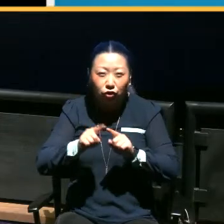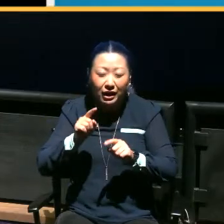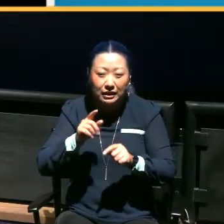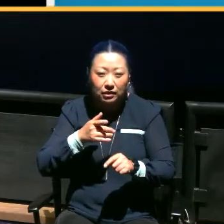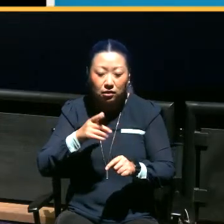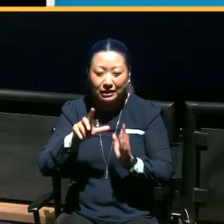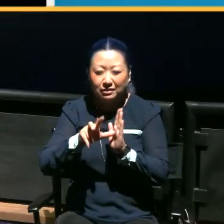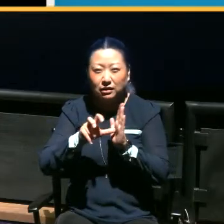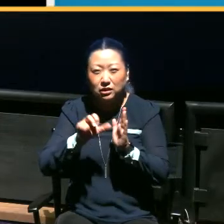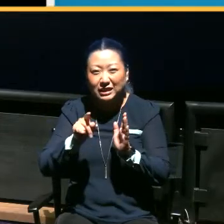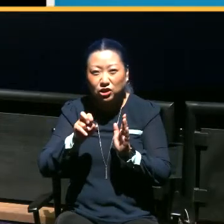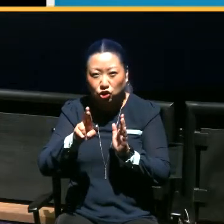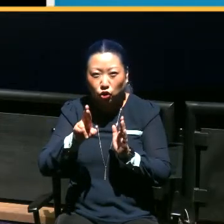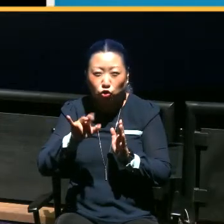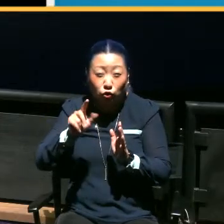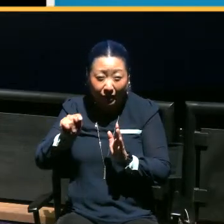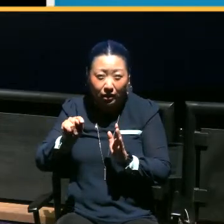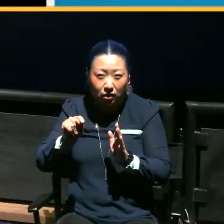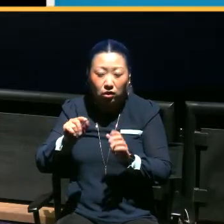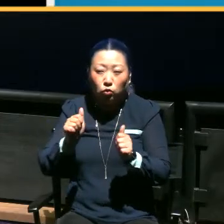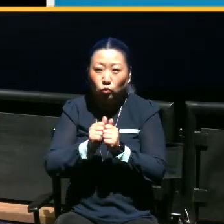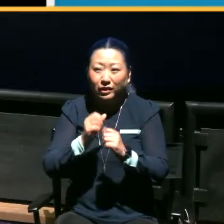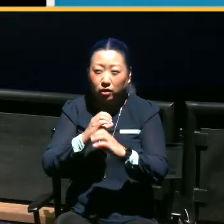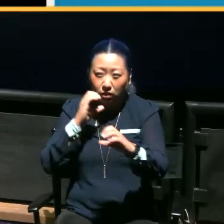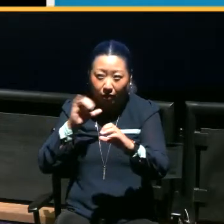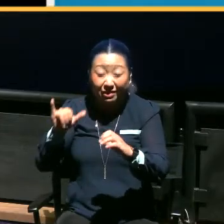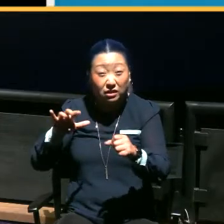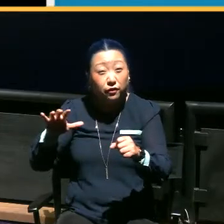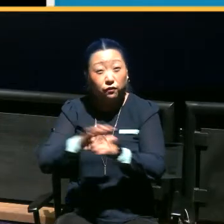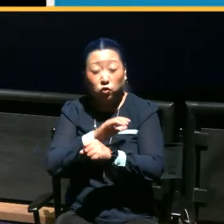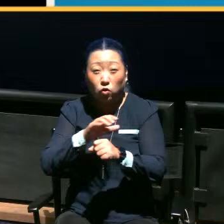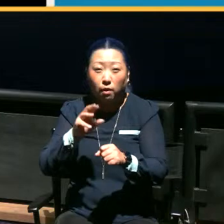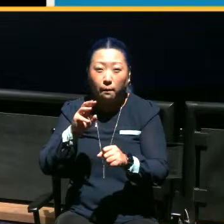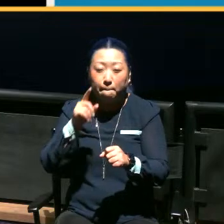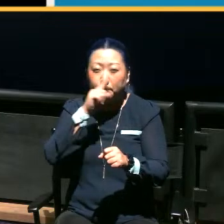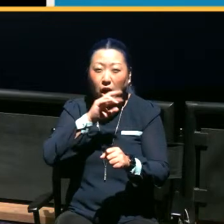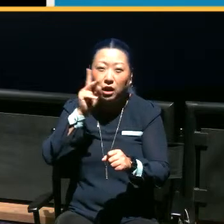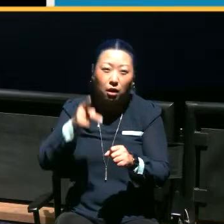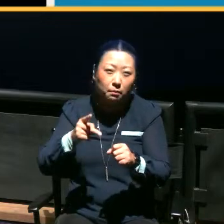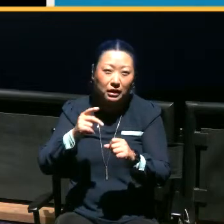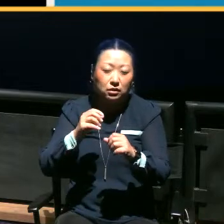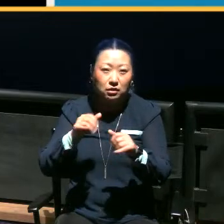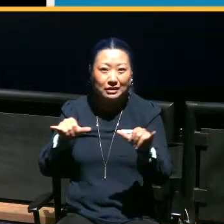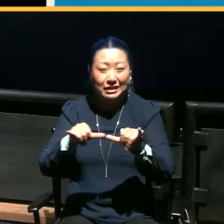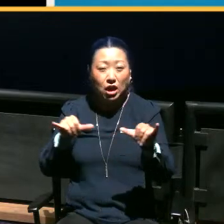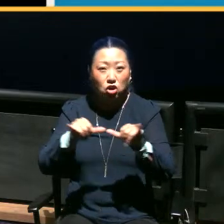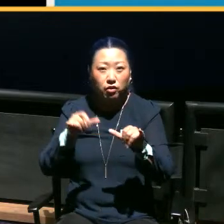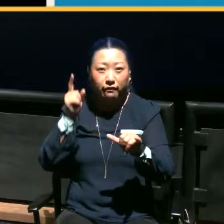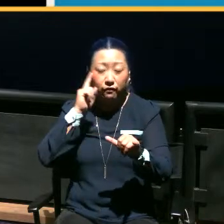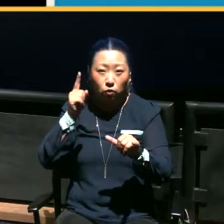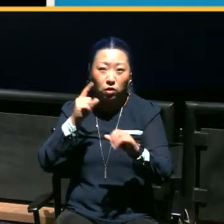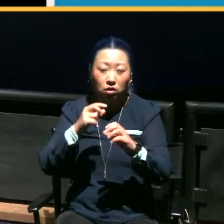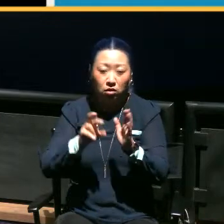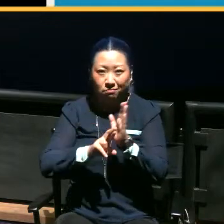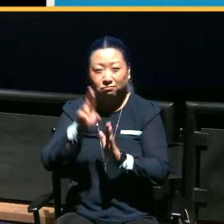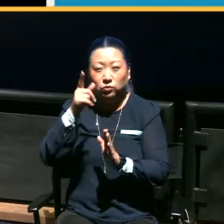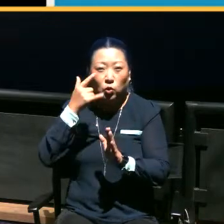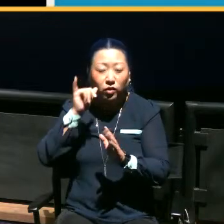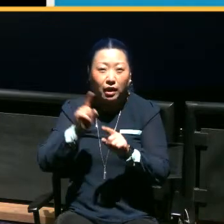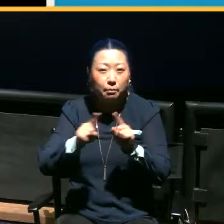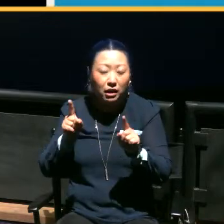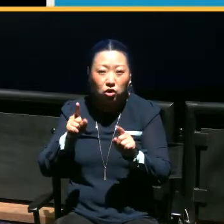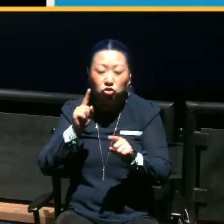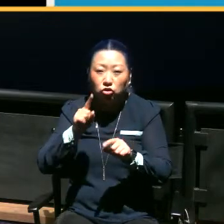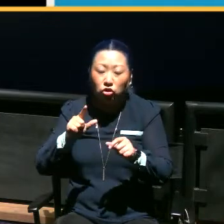of the Hubble Space Telescope. That's a full-scale mock-up of the Hubble. The Hubble was so large we couldn't fit the whole thing in the water, so the forward light